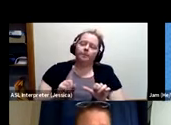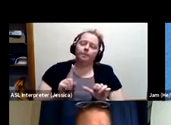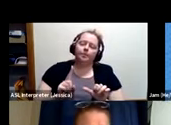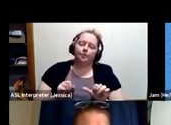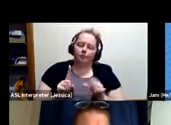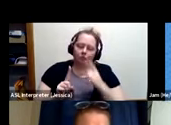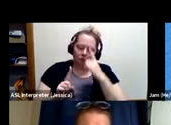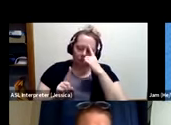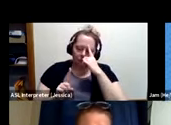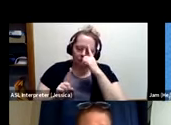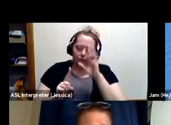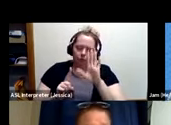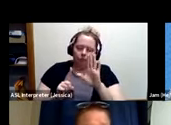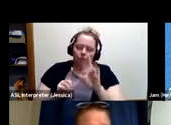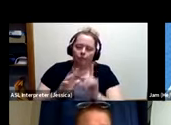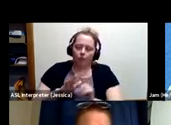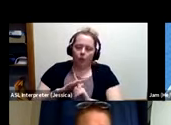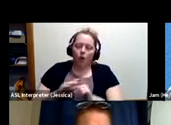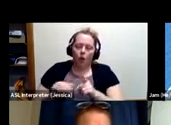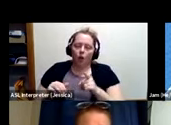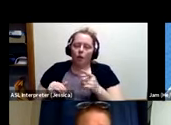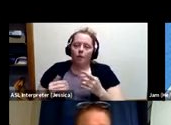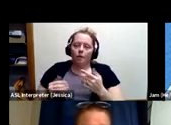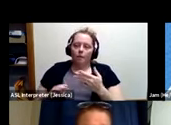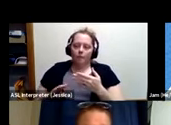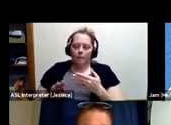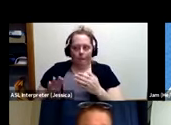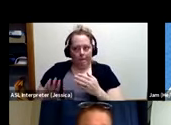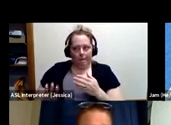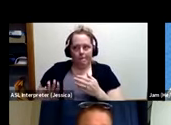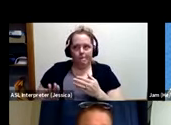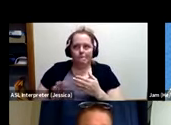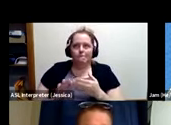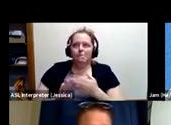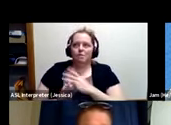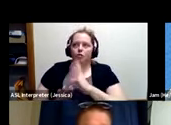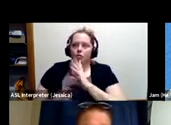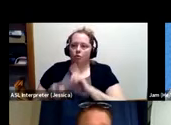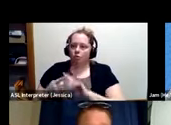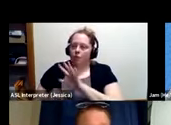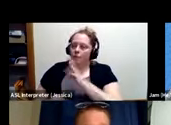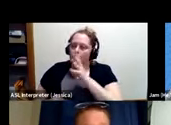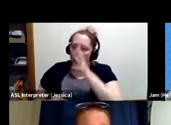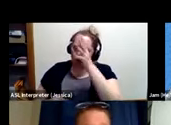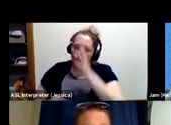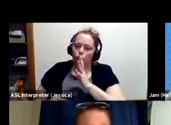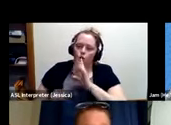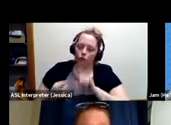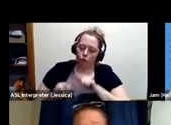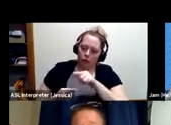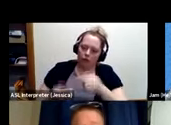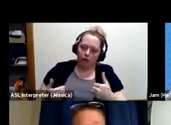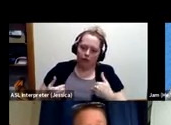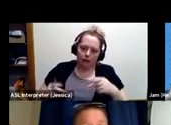talk to the young person before you talk to their parents. I have young people who will say, I go